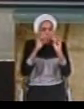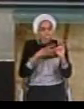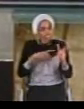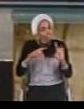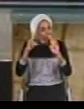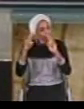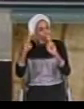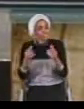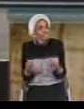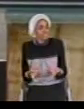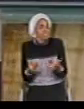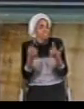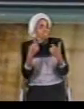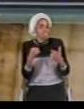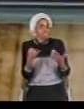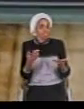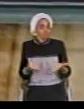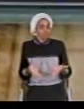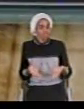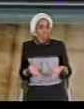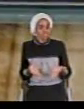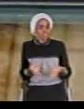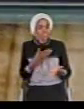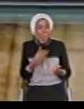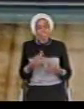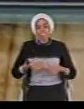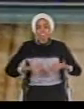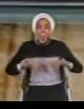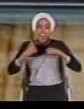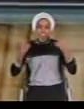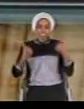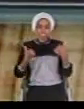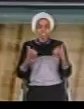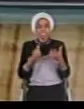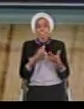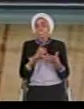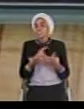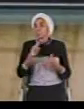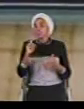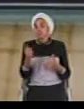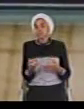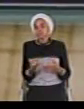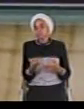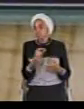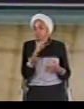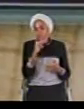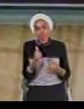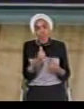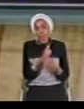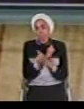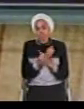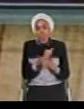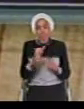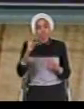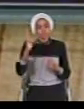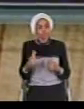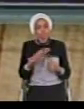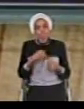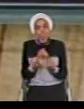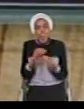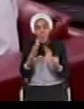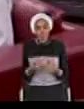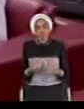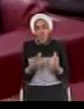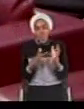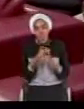they deny the only Lord God and our Savior Jesus Christ. We're told in